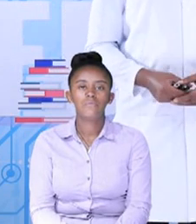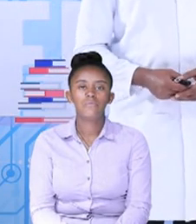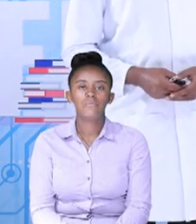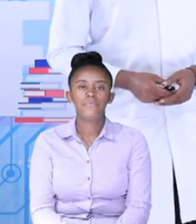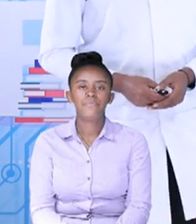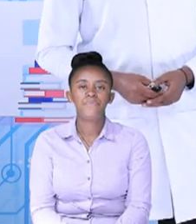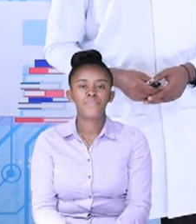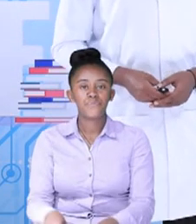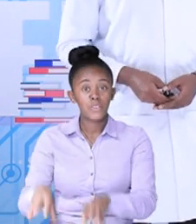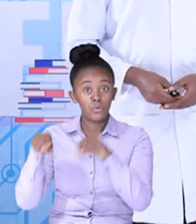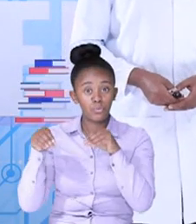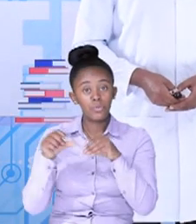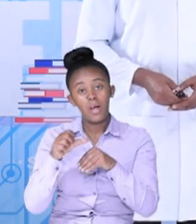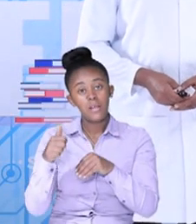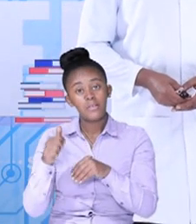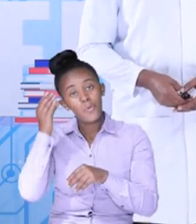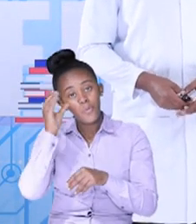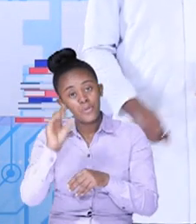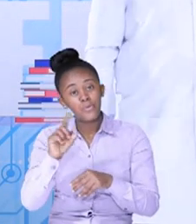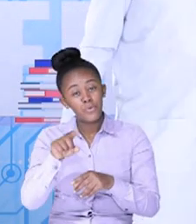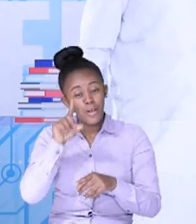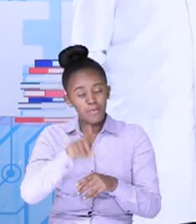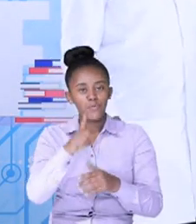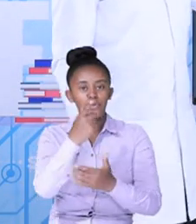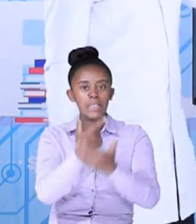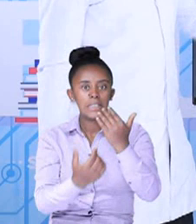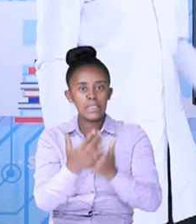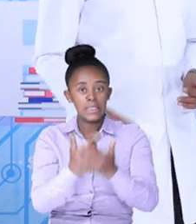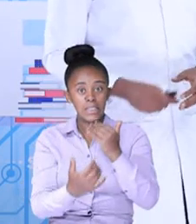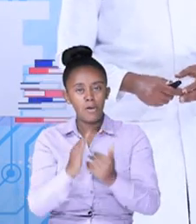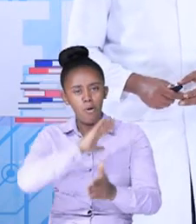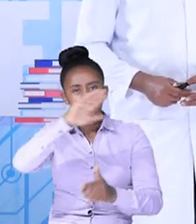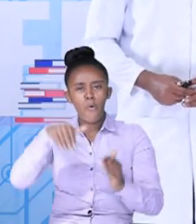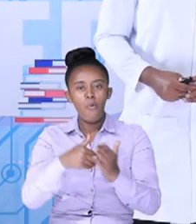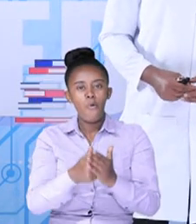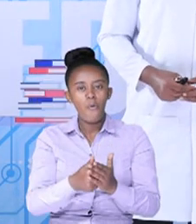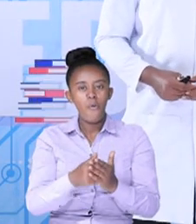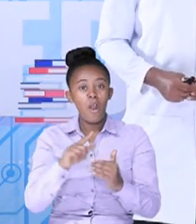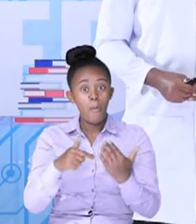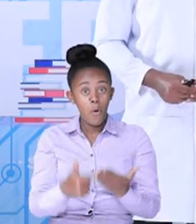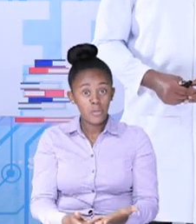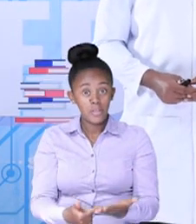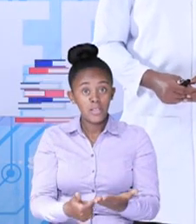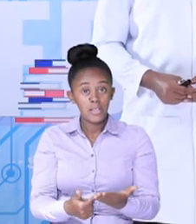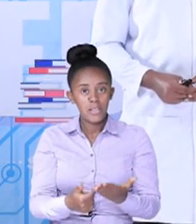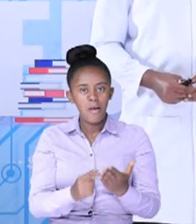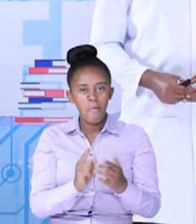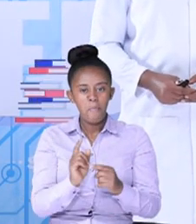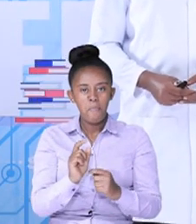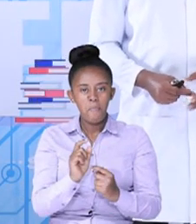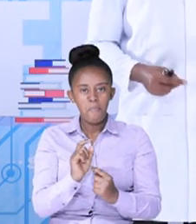Students, the other concepts that we should have to discuss is all about magnetic flux. Magnetic flux is a